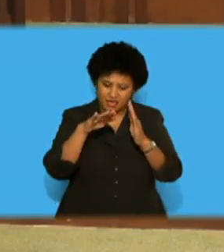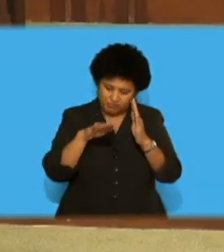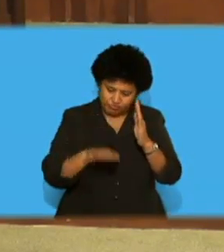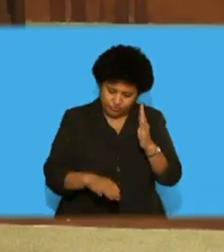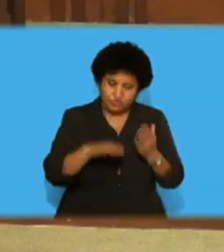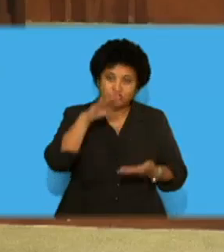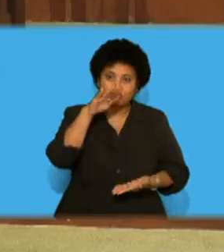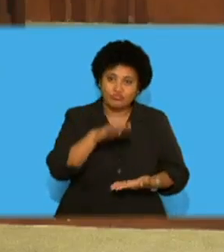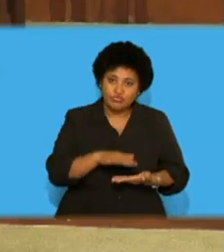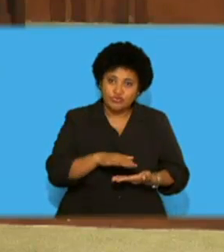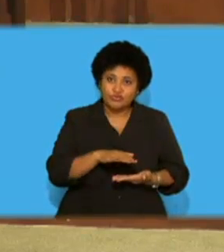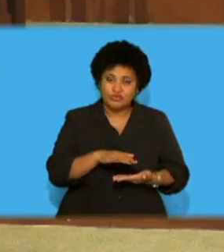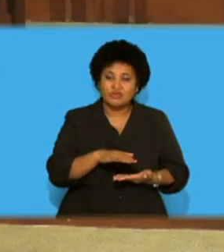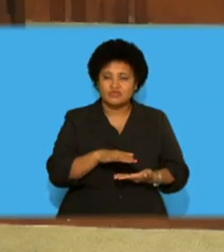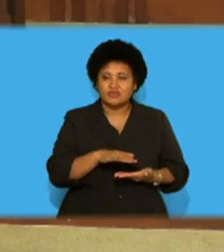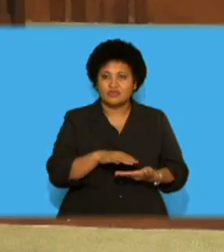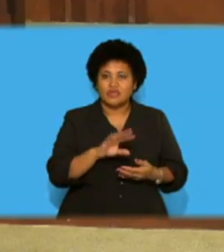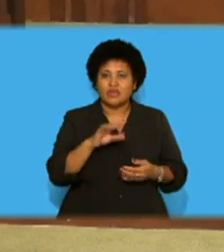5,764?